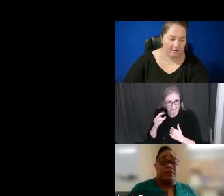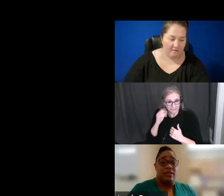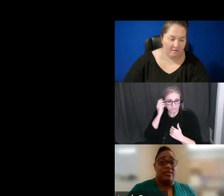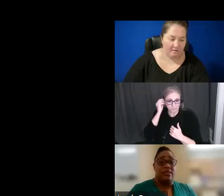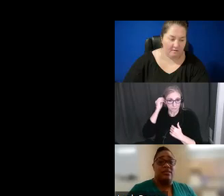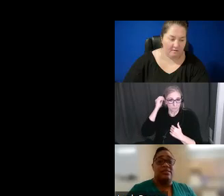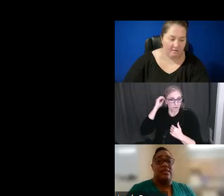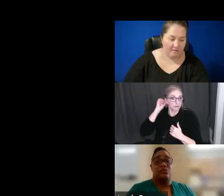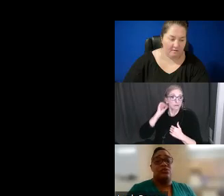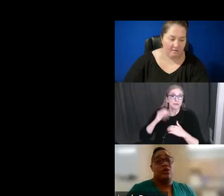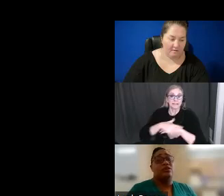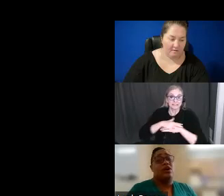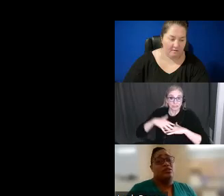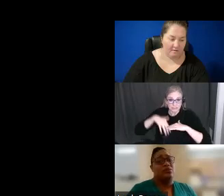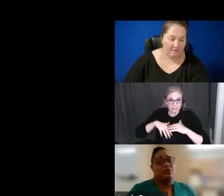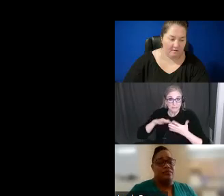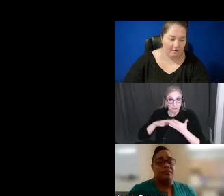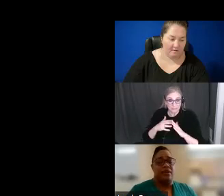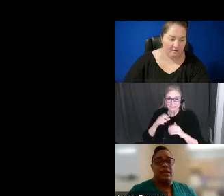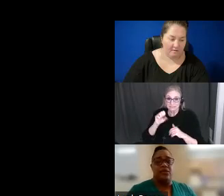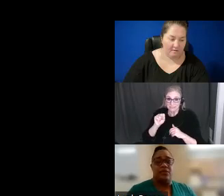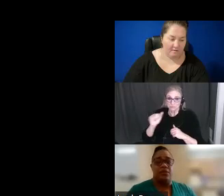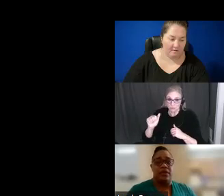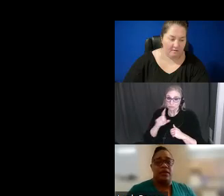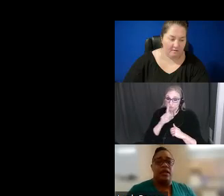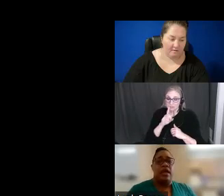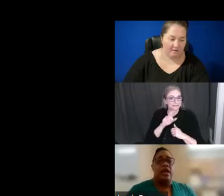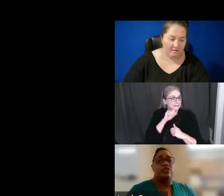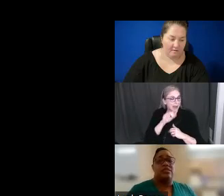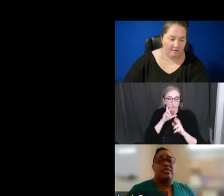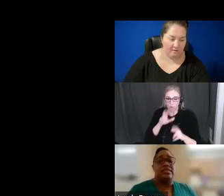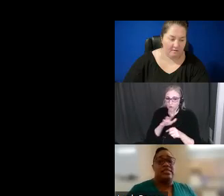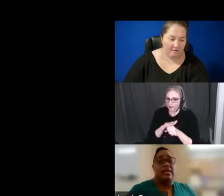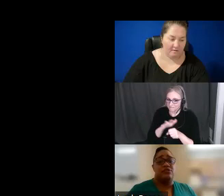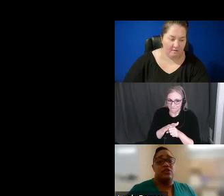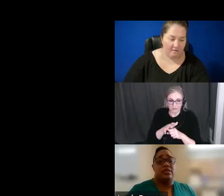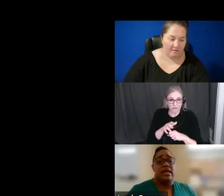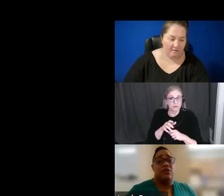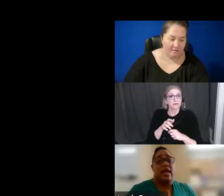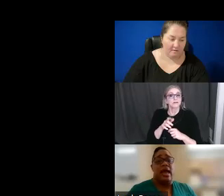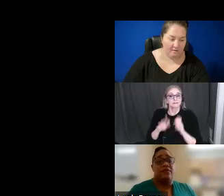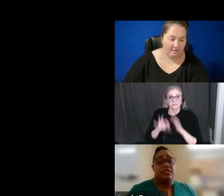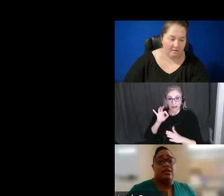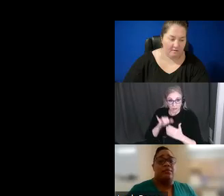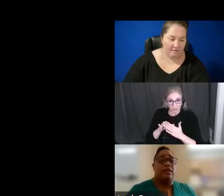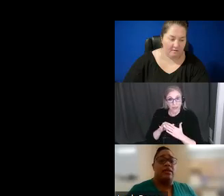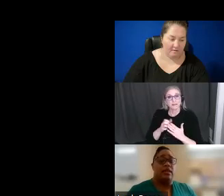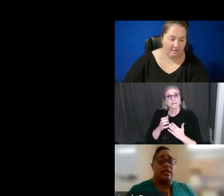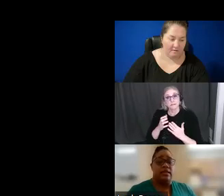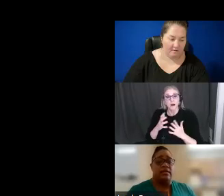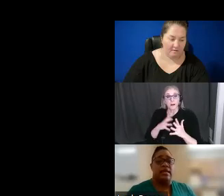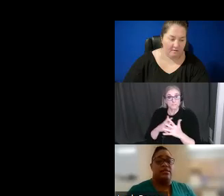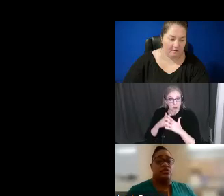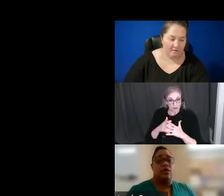Indigenous communities, sexual assault is also very underreported. And so statistics have shown us that on average,